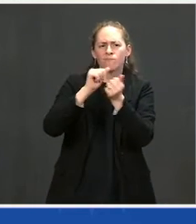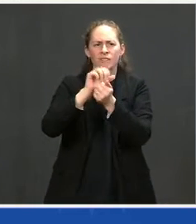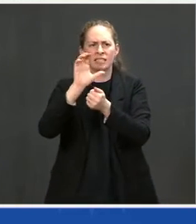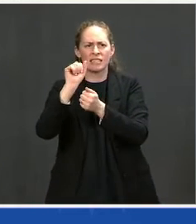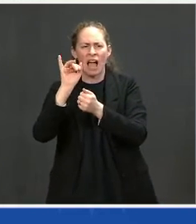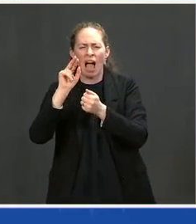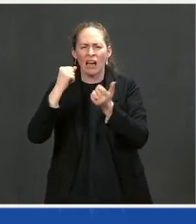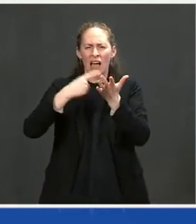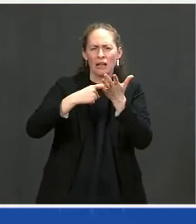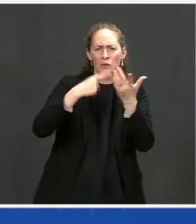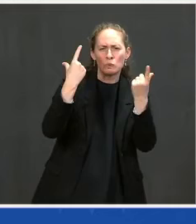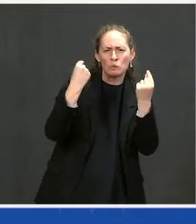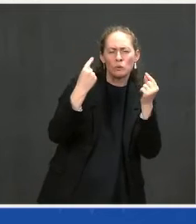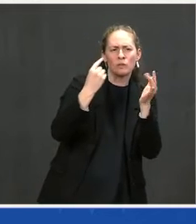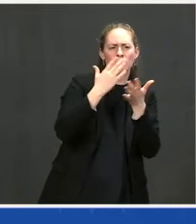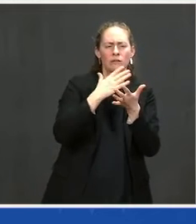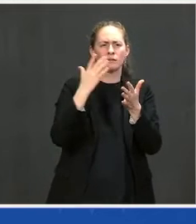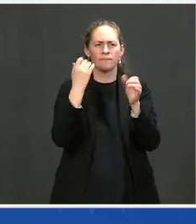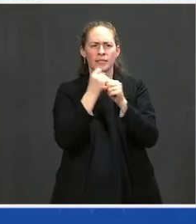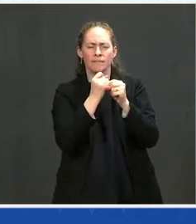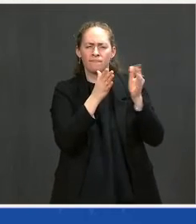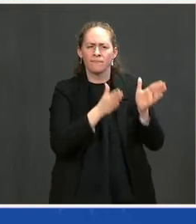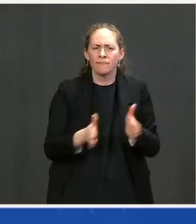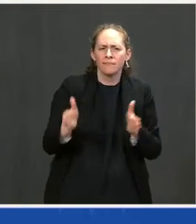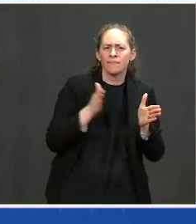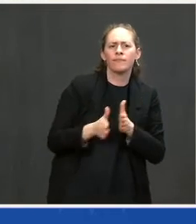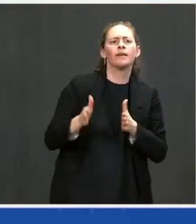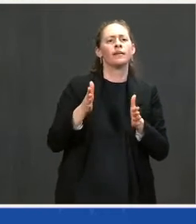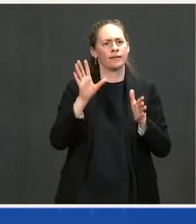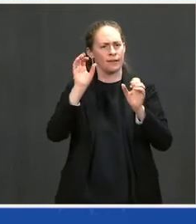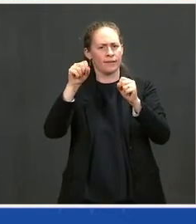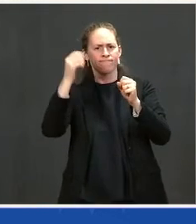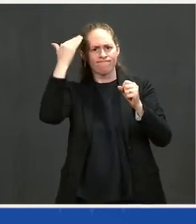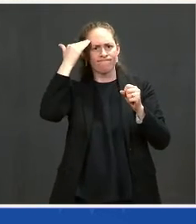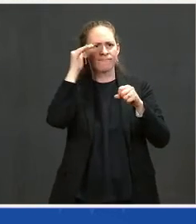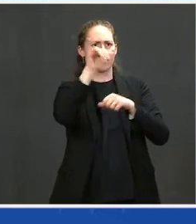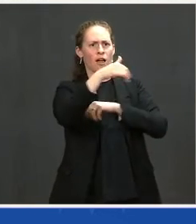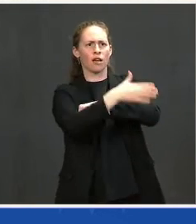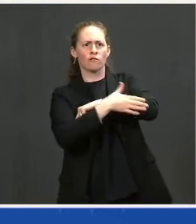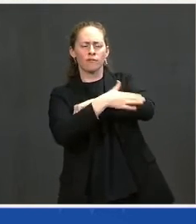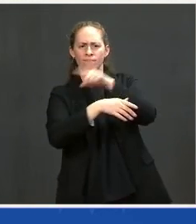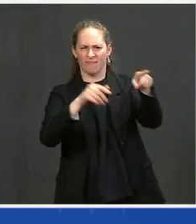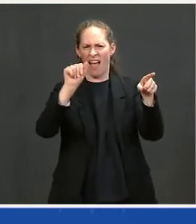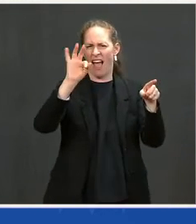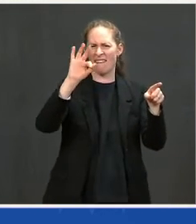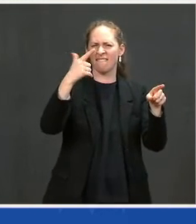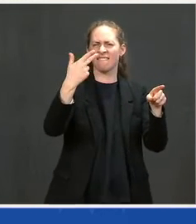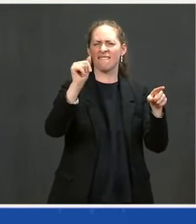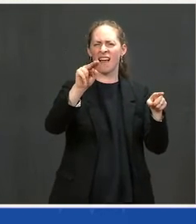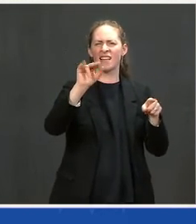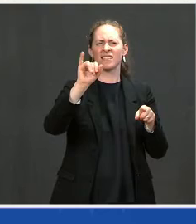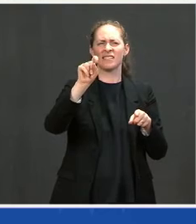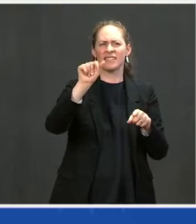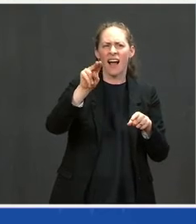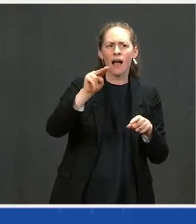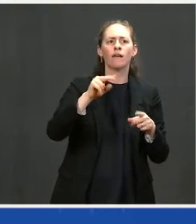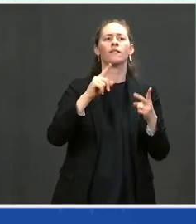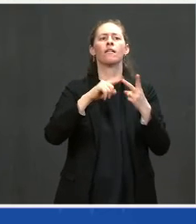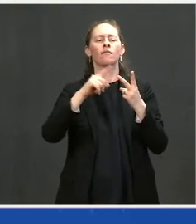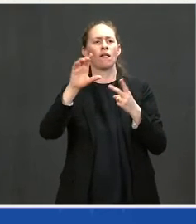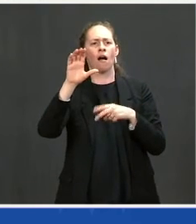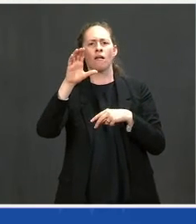leader, quote, in Afghanistan and Kabul. And there's a UN-led process that's beginning